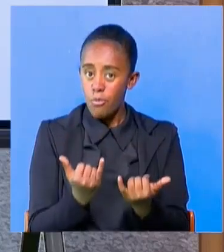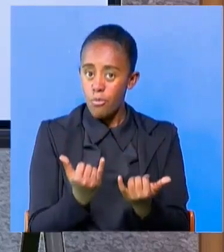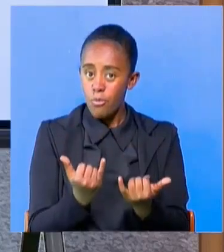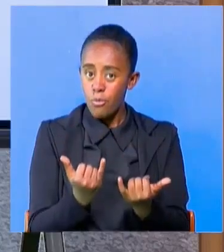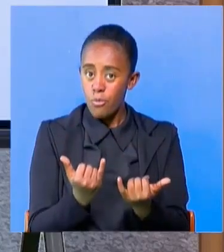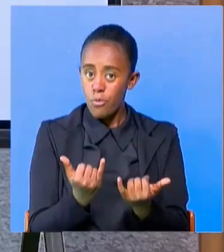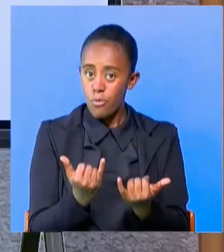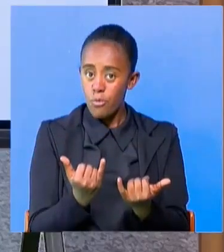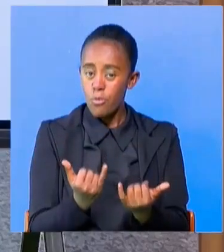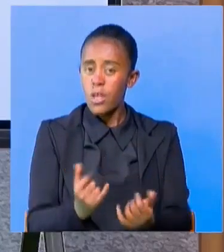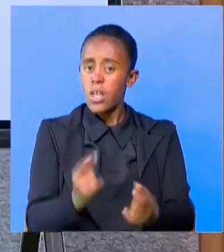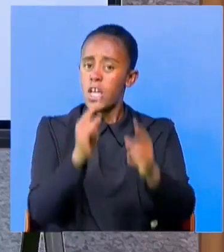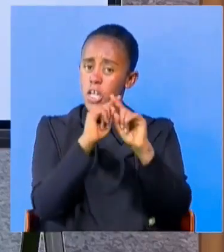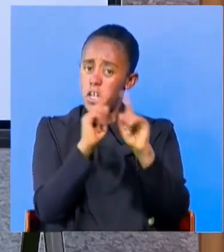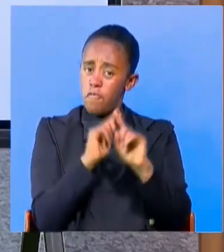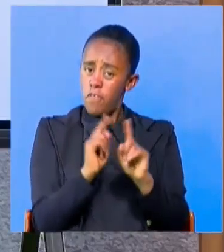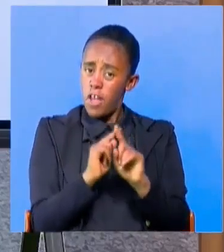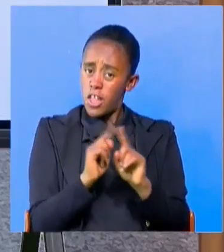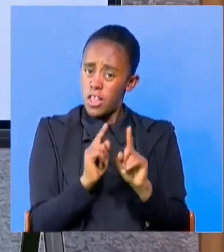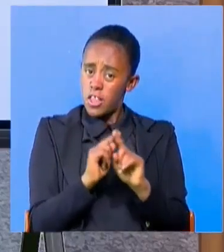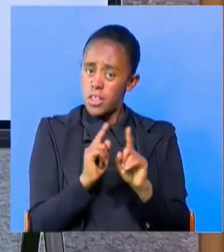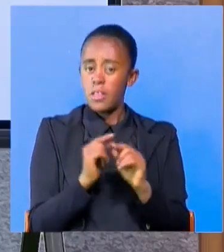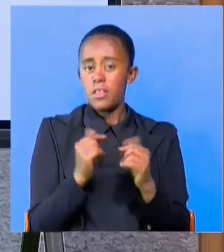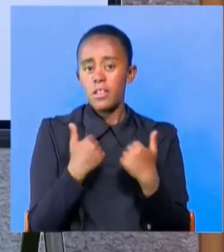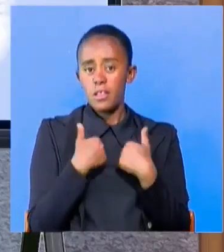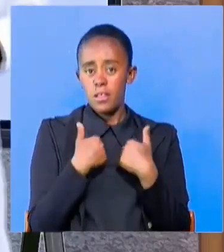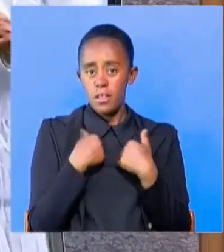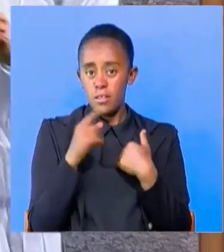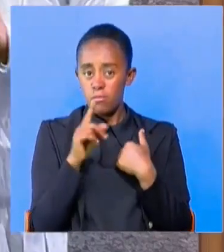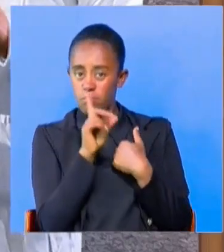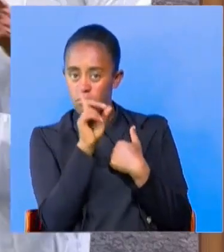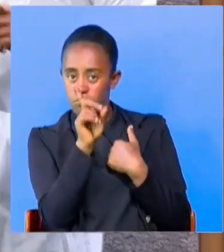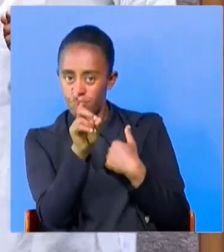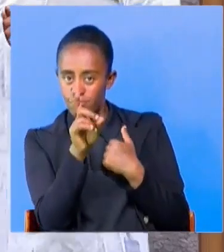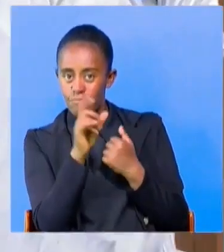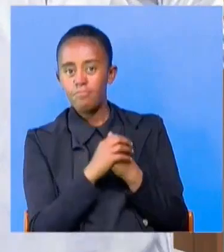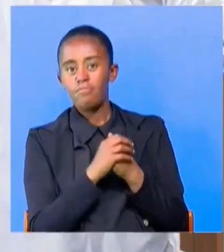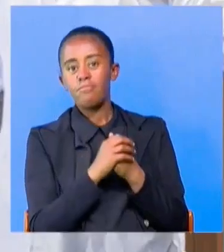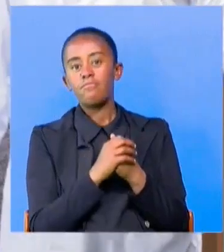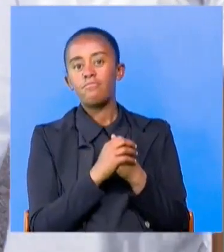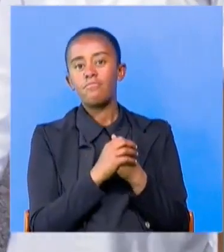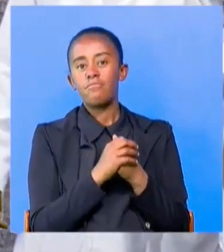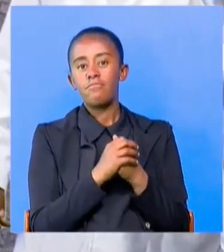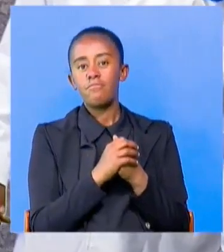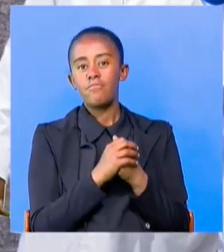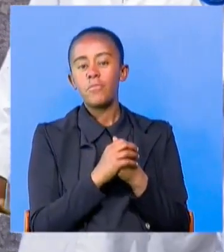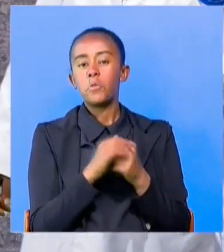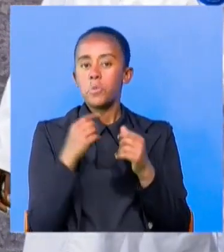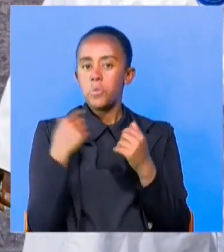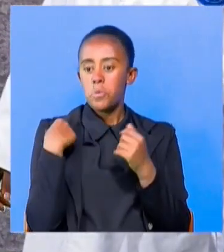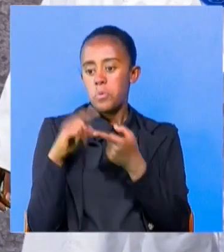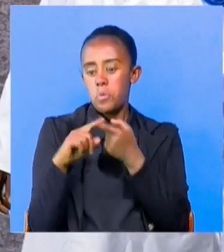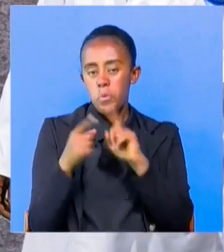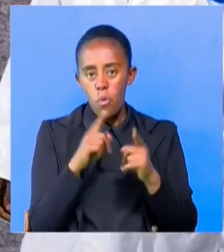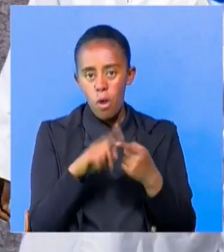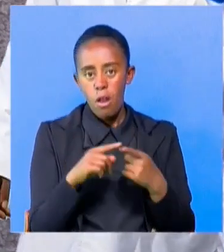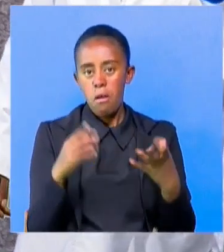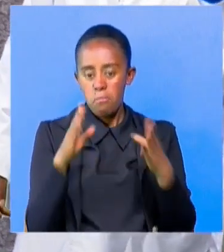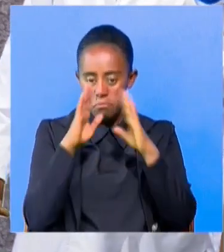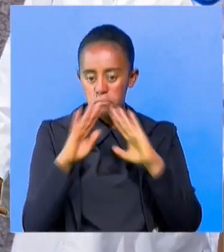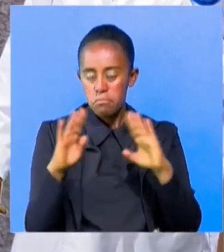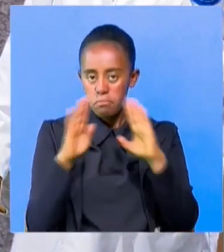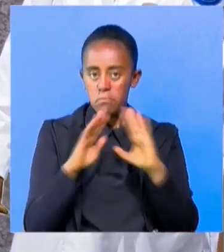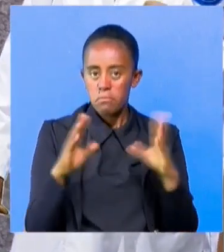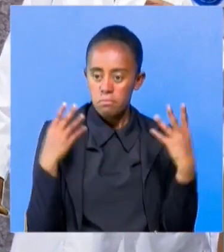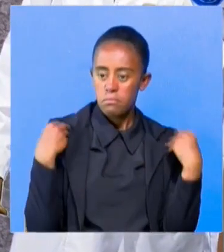this different expression, I'm going to ask you to greet your friends by